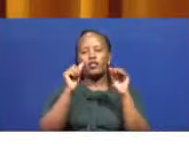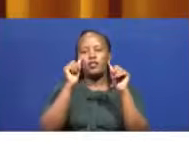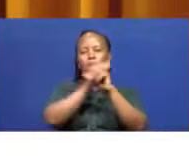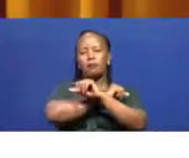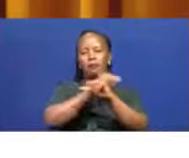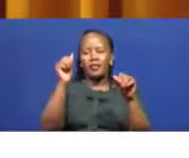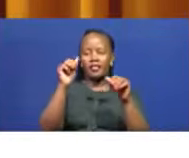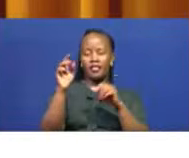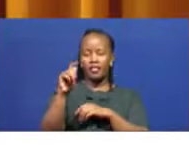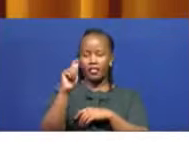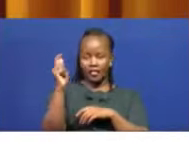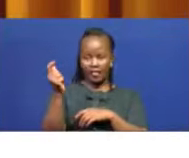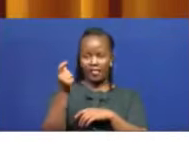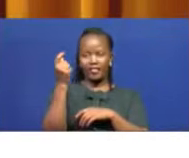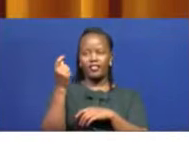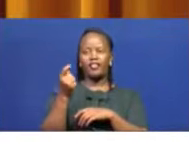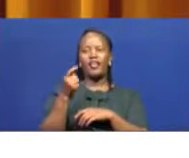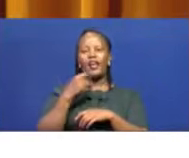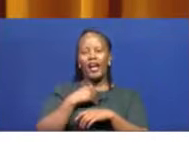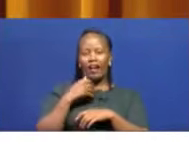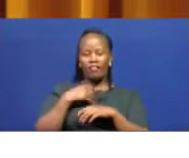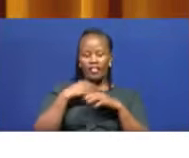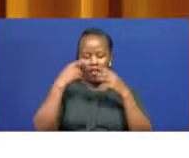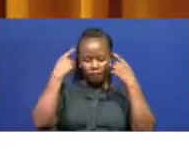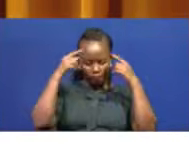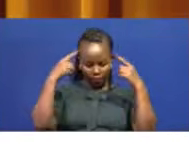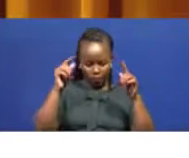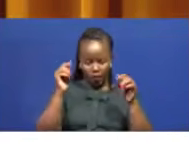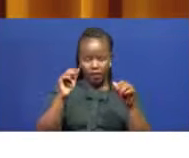Kenya, contending that